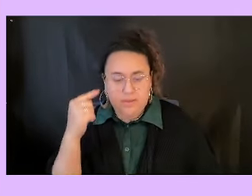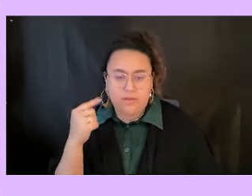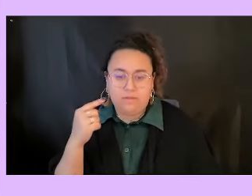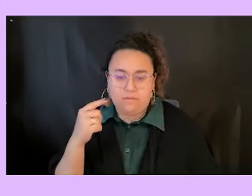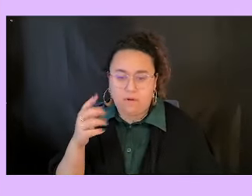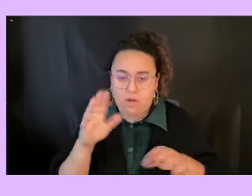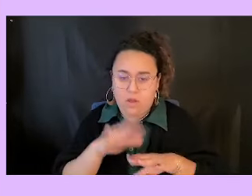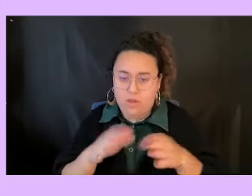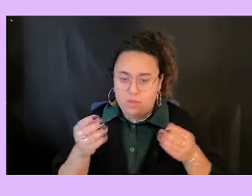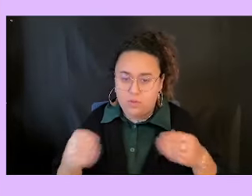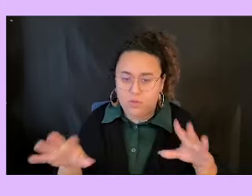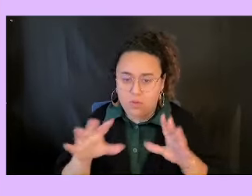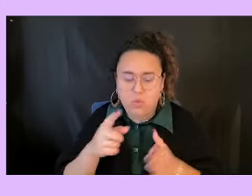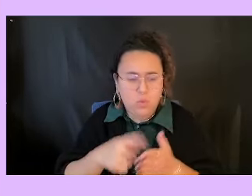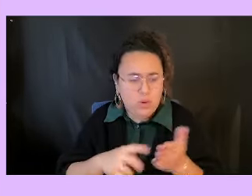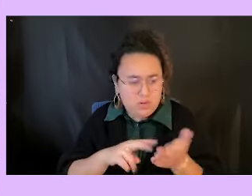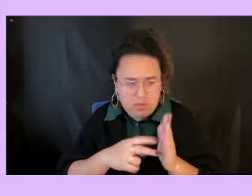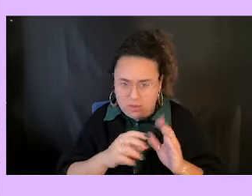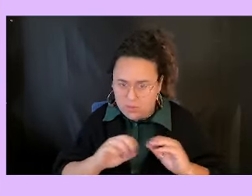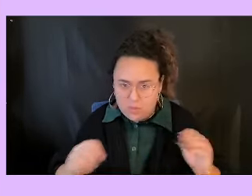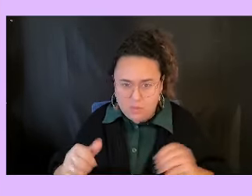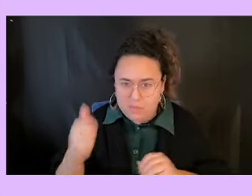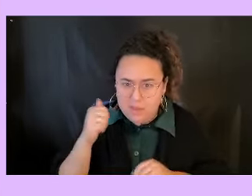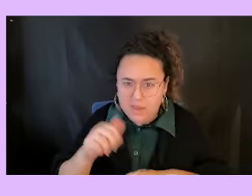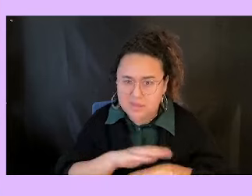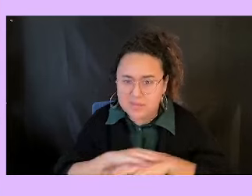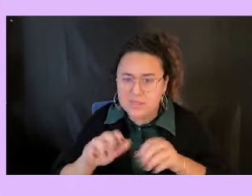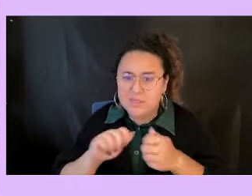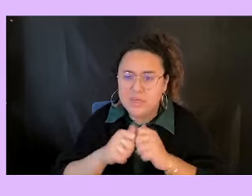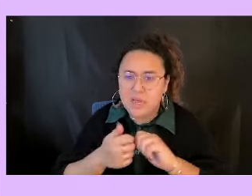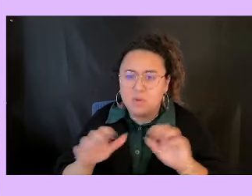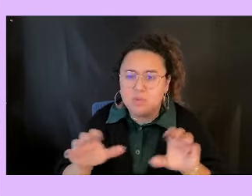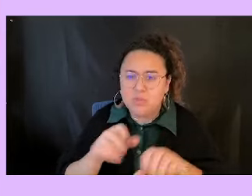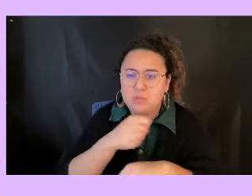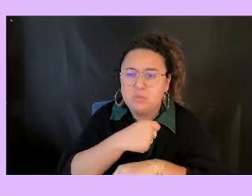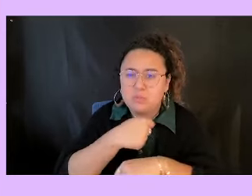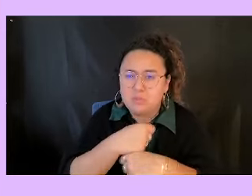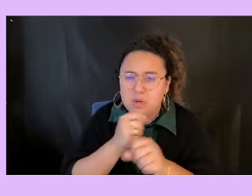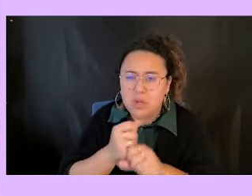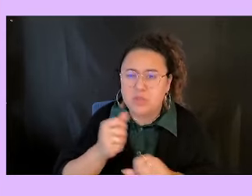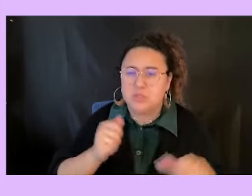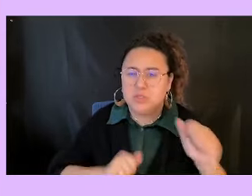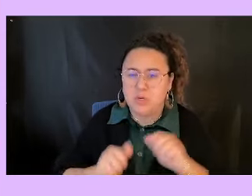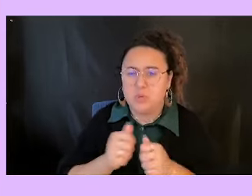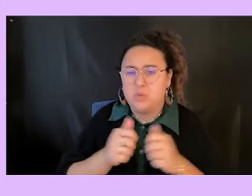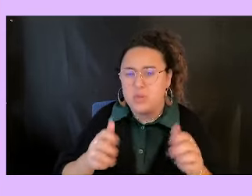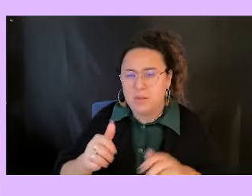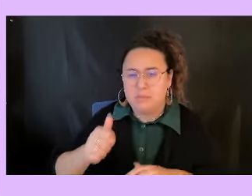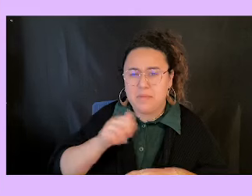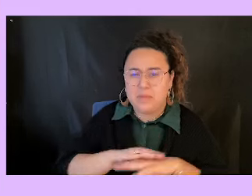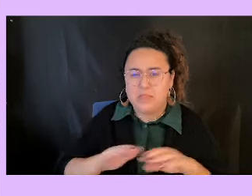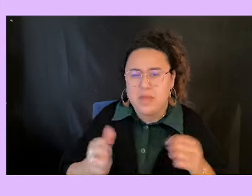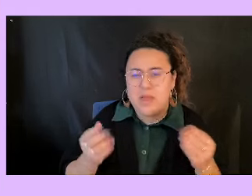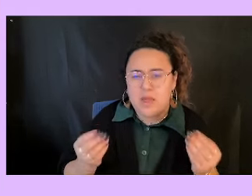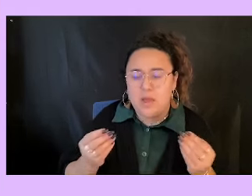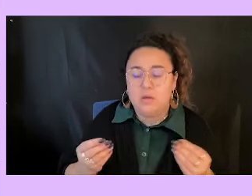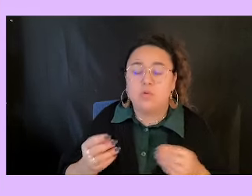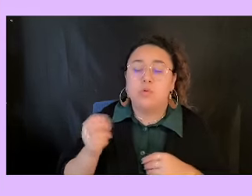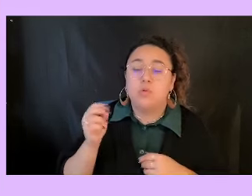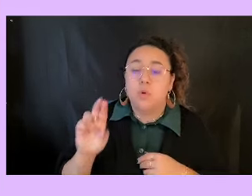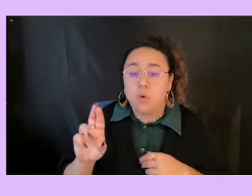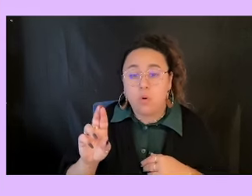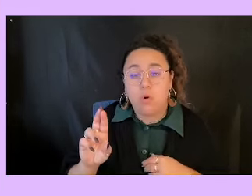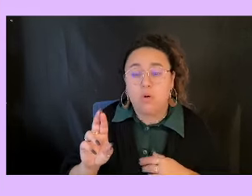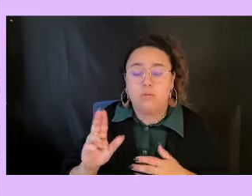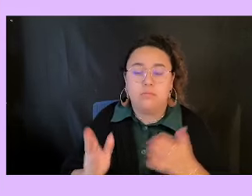is, what do you mean you don't have a backstage? How are we going to do a production without a backstage, right? you know, so or you we